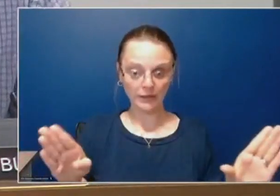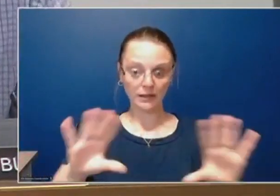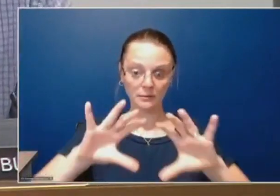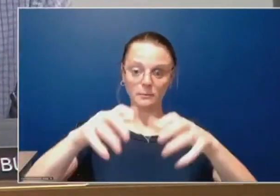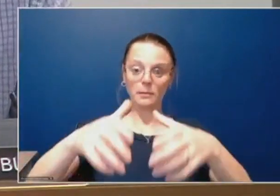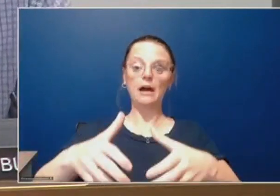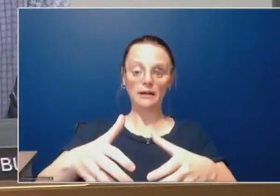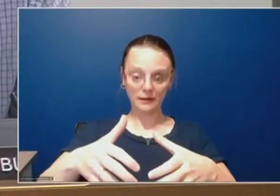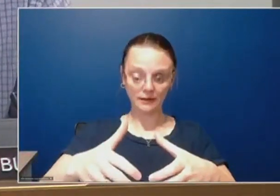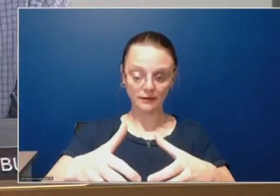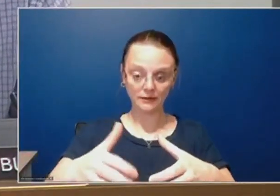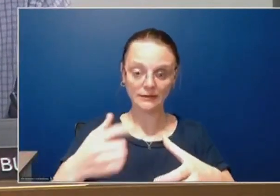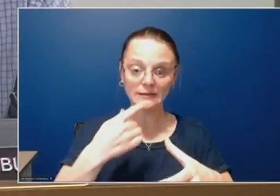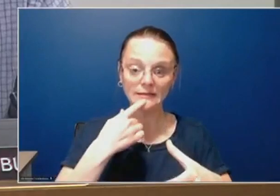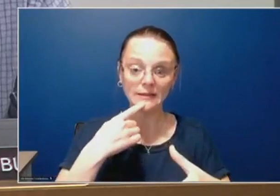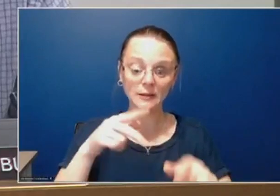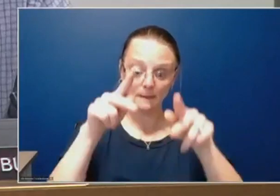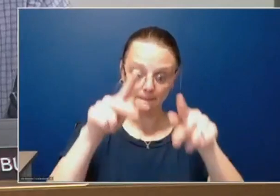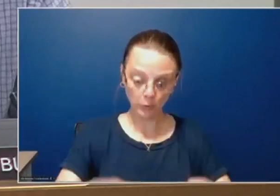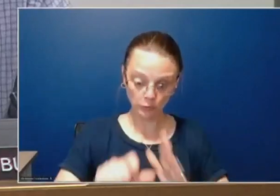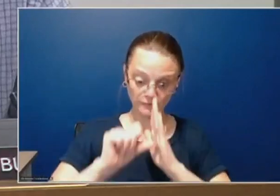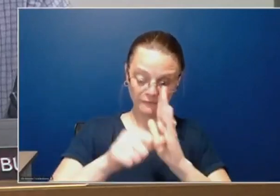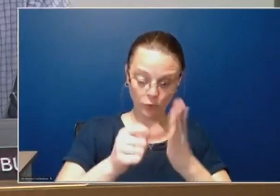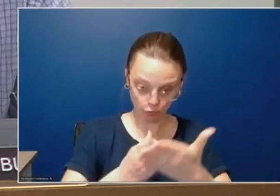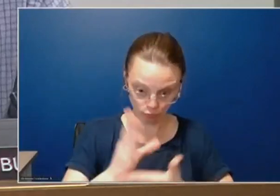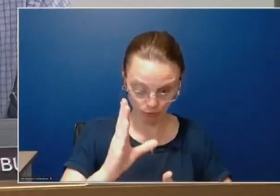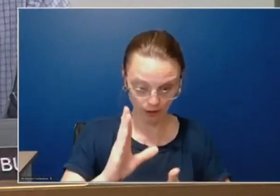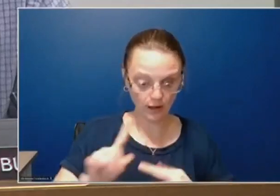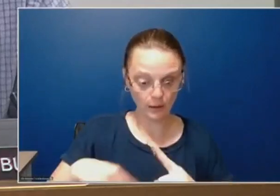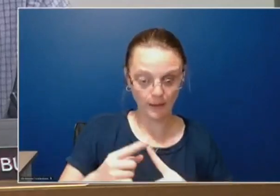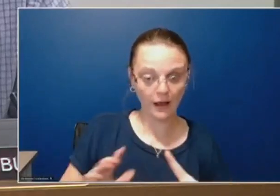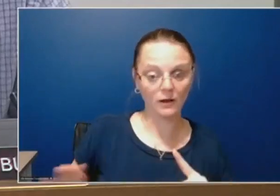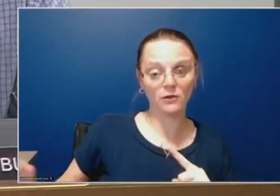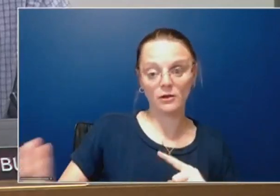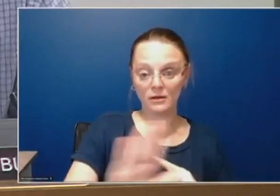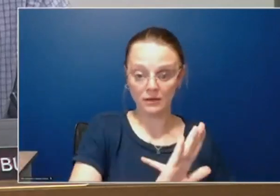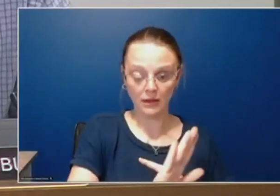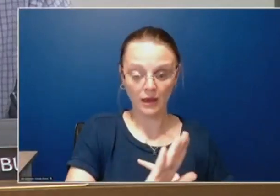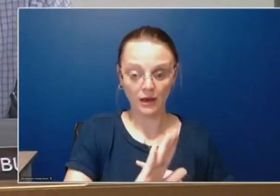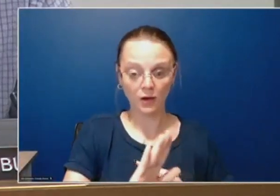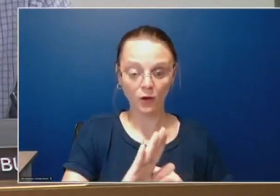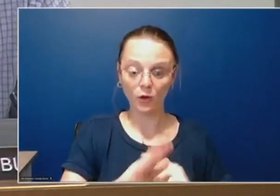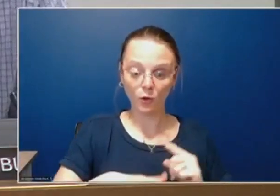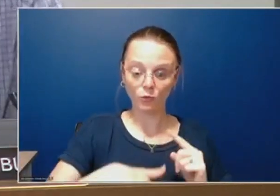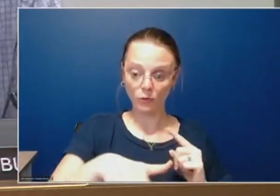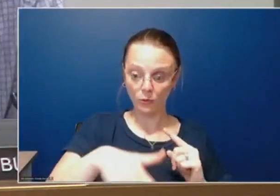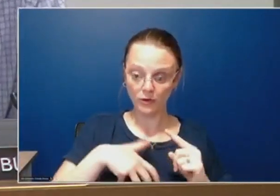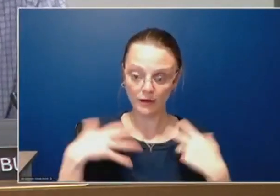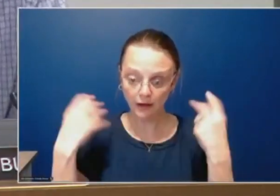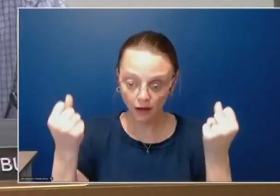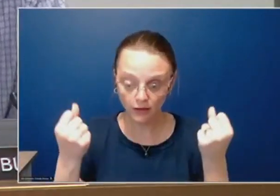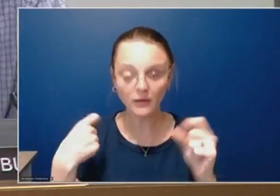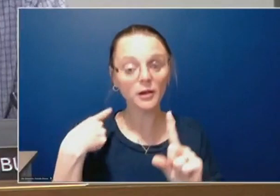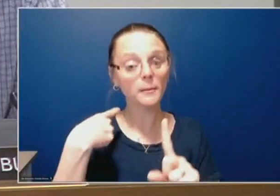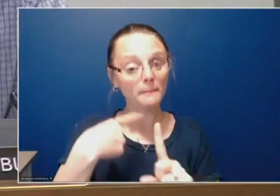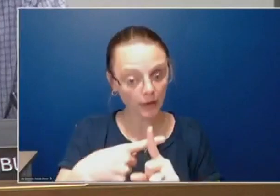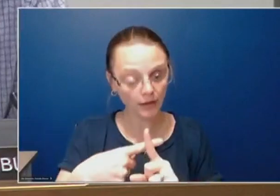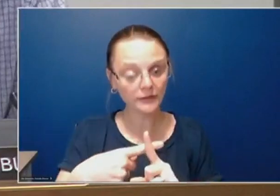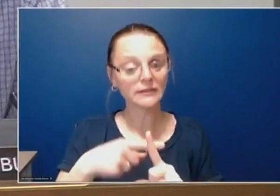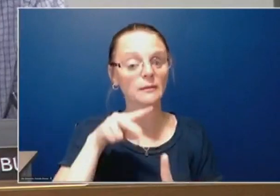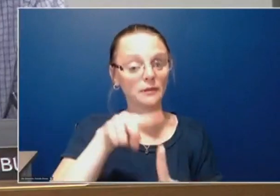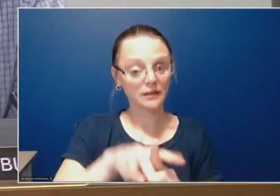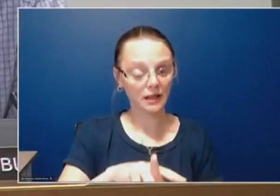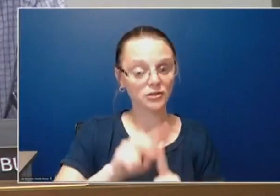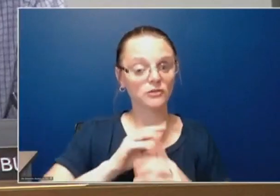by an individual to enforce a right to decisions about individuals' reproductive health. It also clarifies the intended application of prohibitions